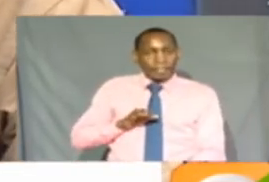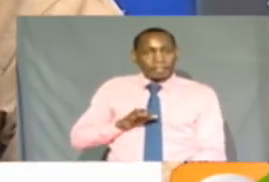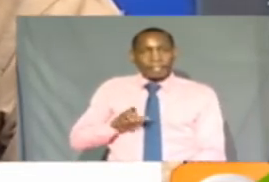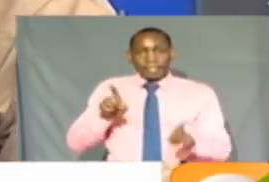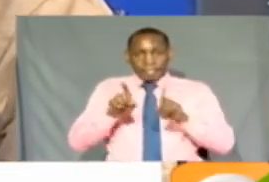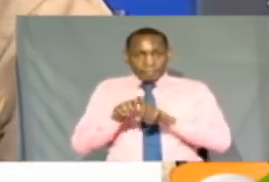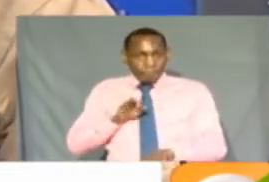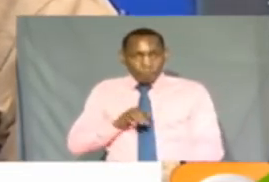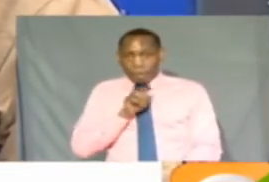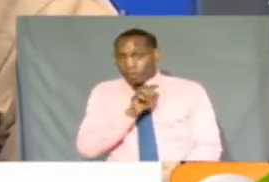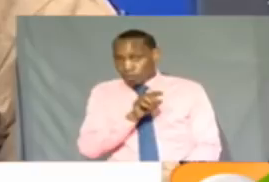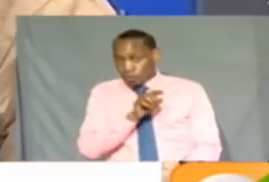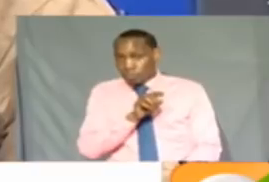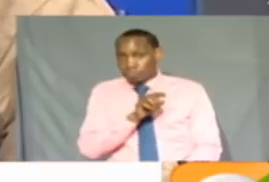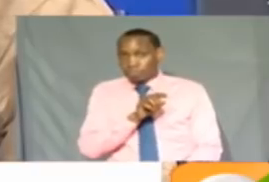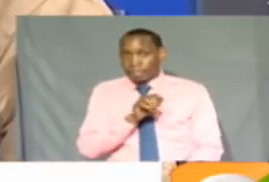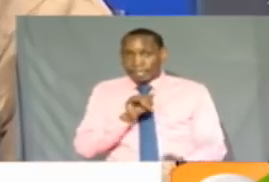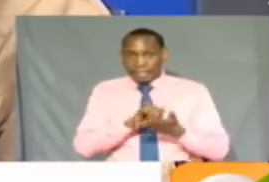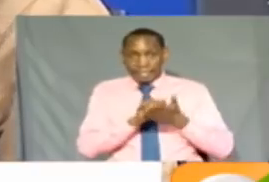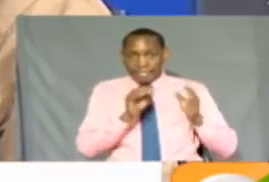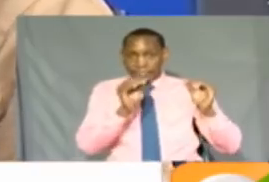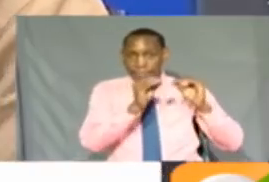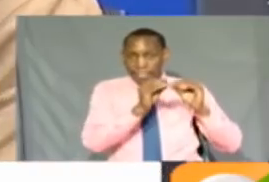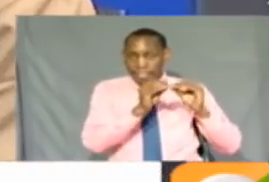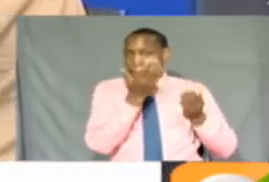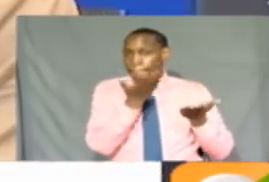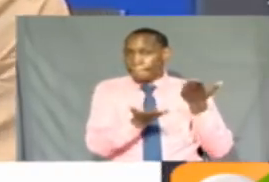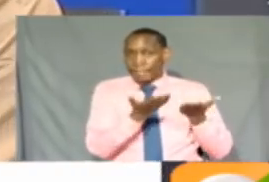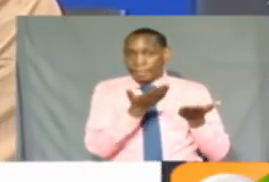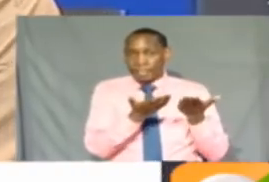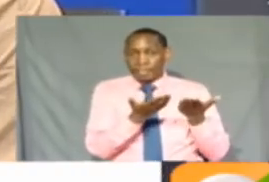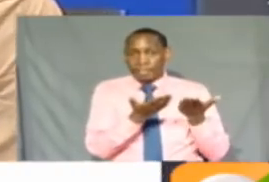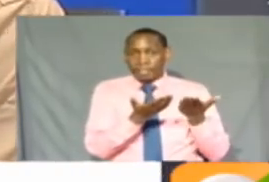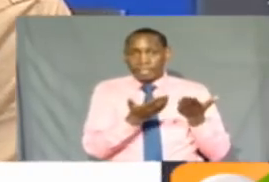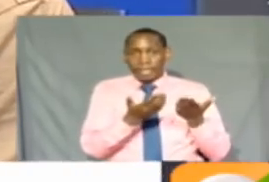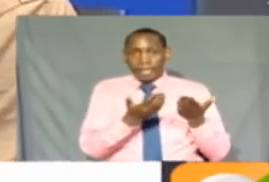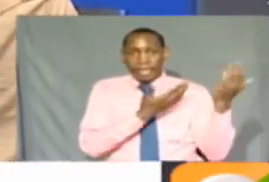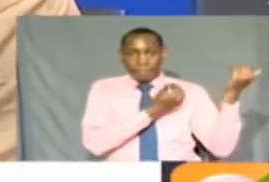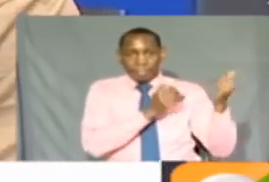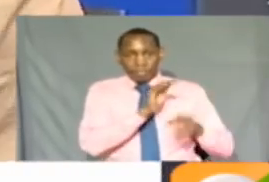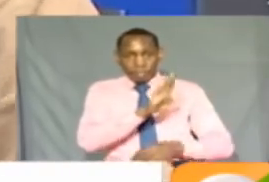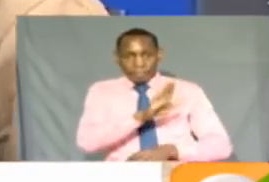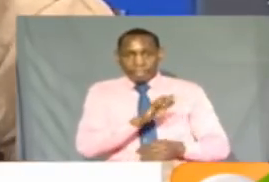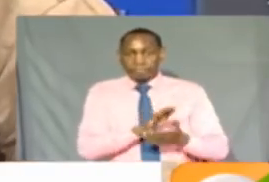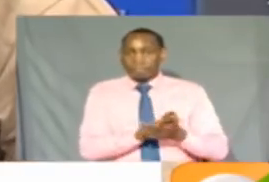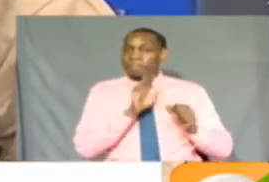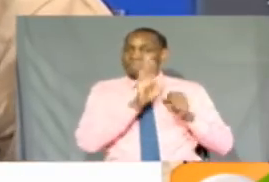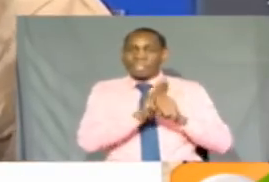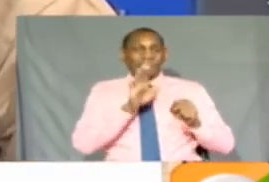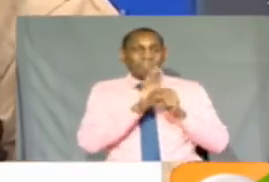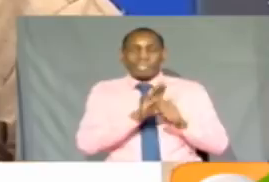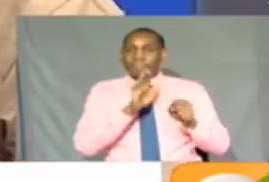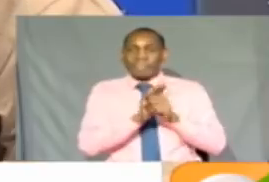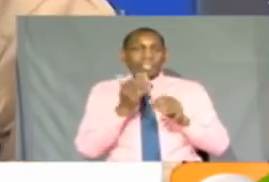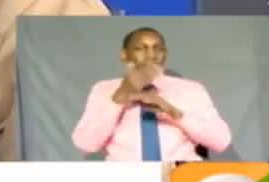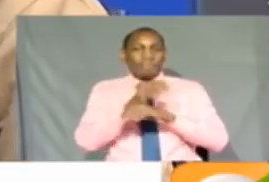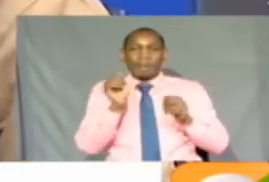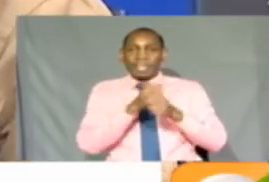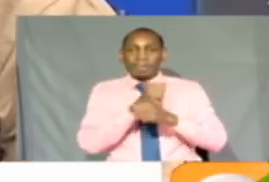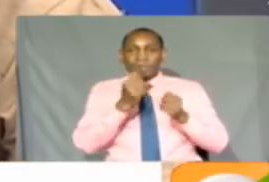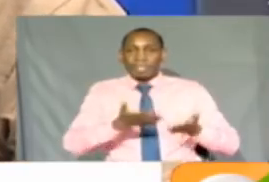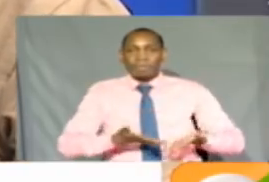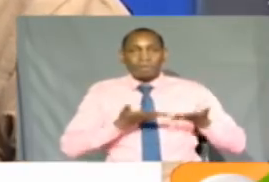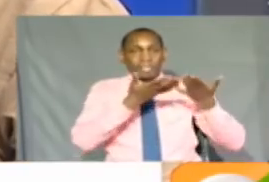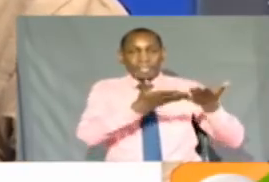you see the lady you find, maybe high expectations are much high and you can't afford to the